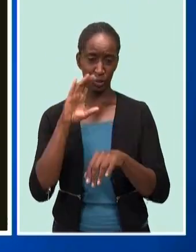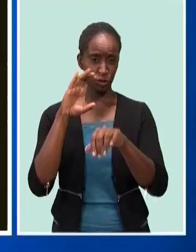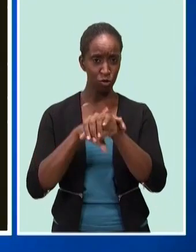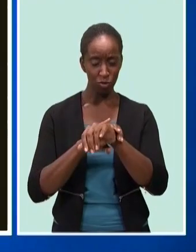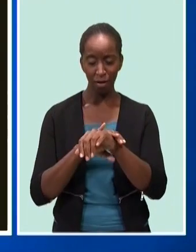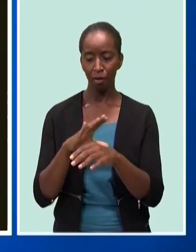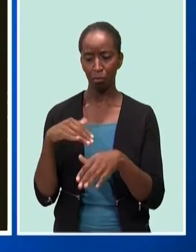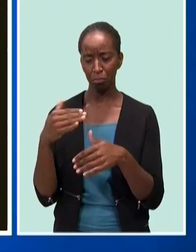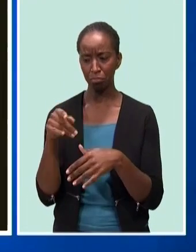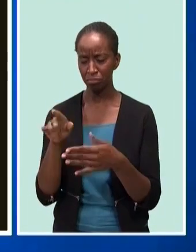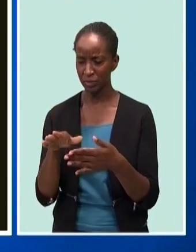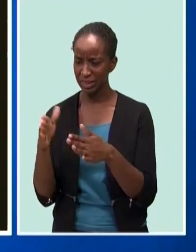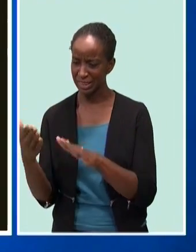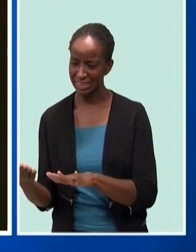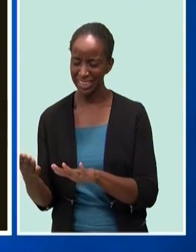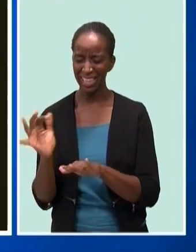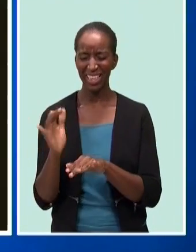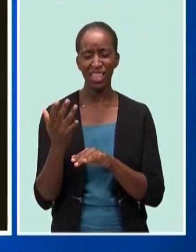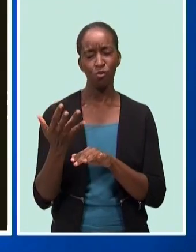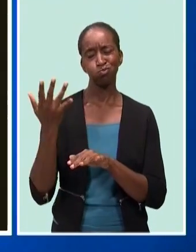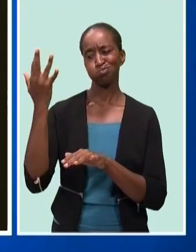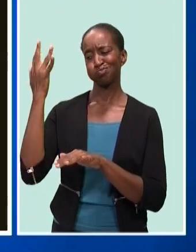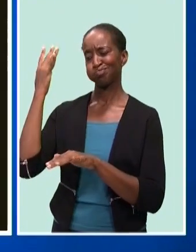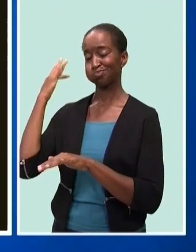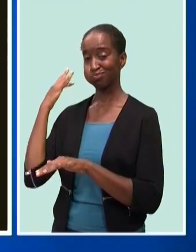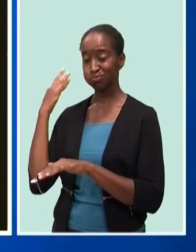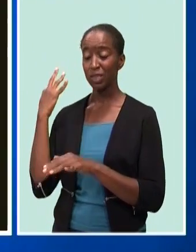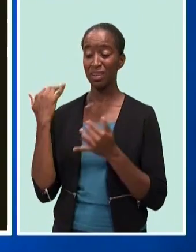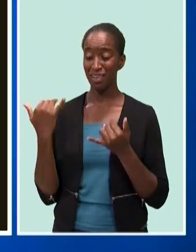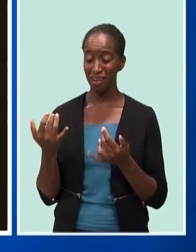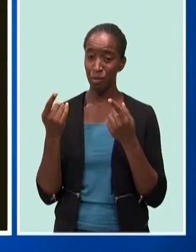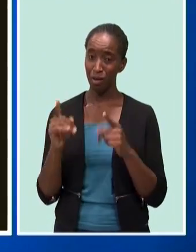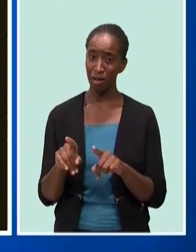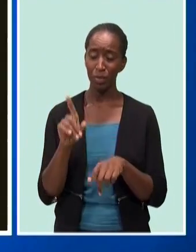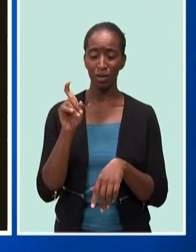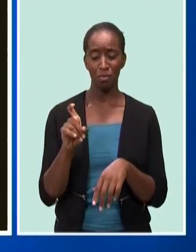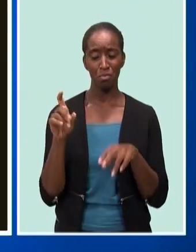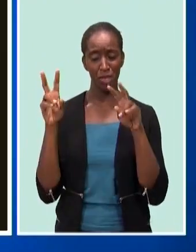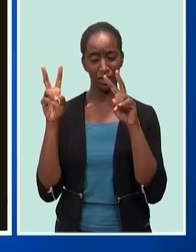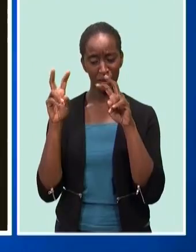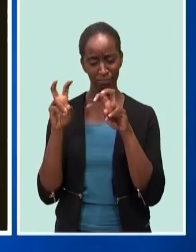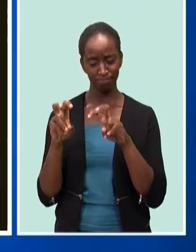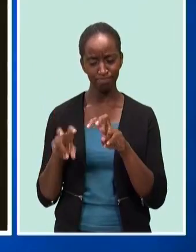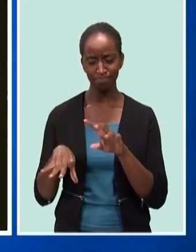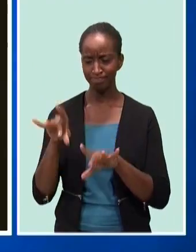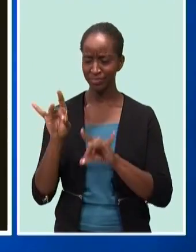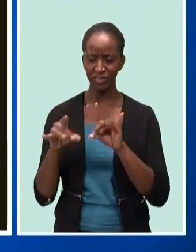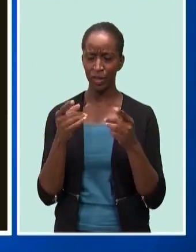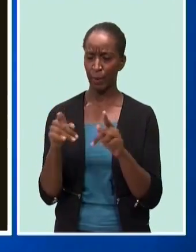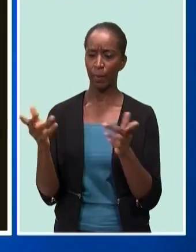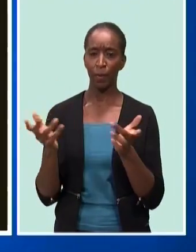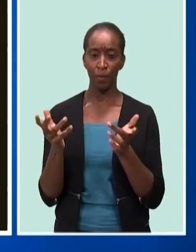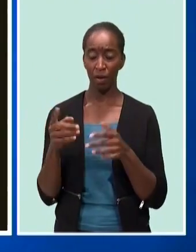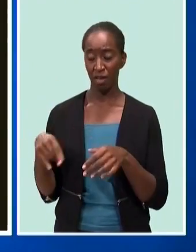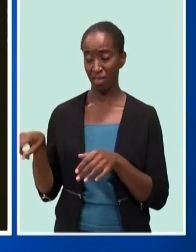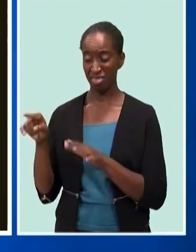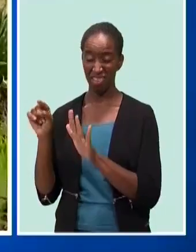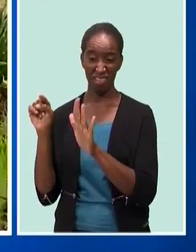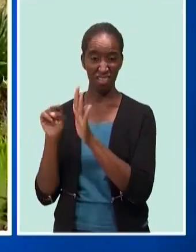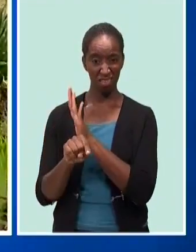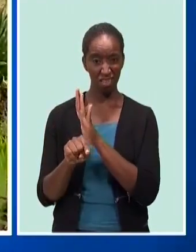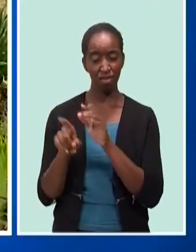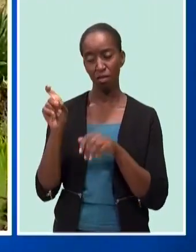Rizwan was tortured and murdered in a police station. There were torture marks everywhere on his body. His left eye was hit. It was completely